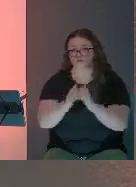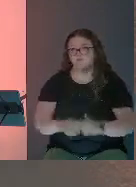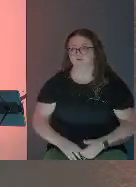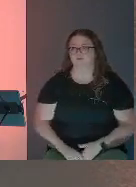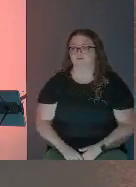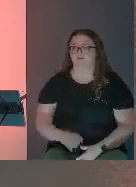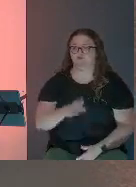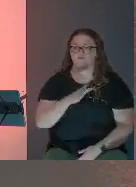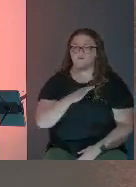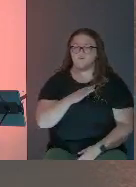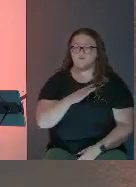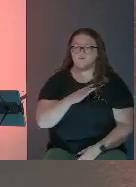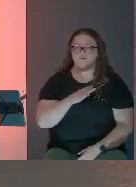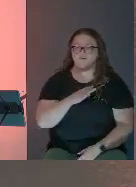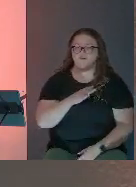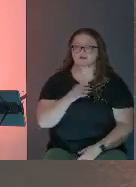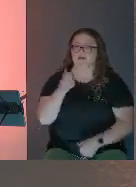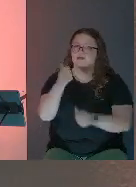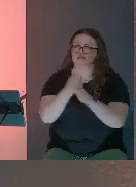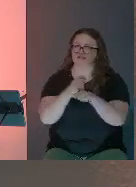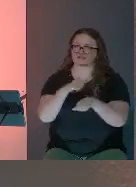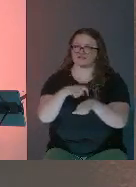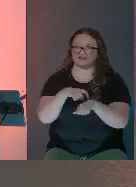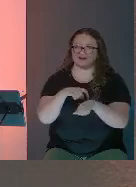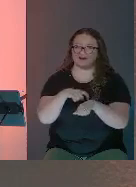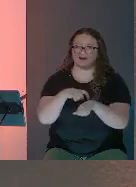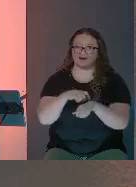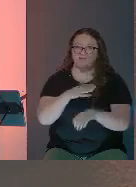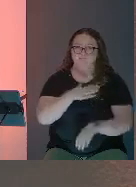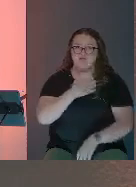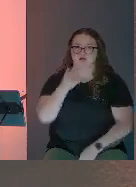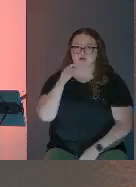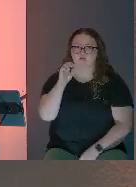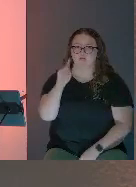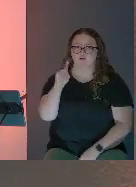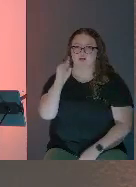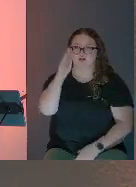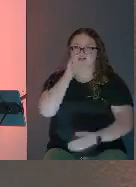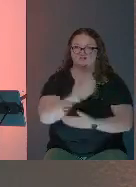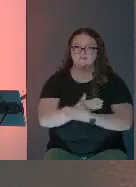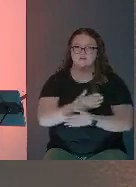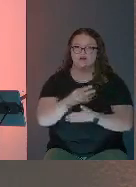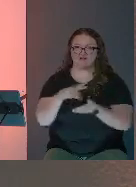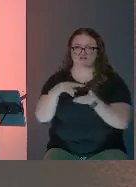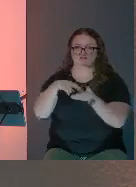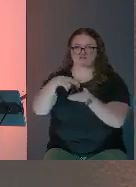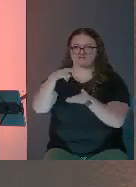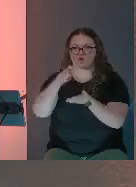cool. Every time he falls, he lands on his butt, and he does this.